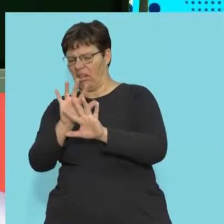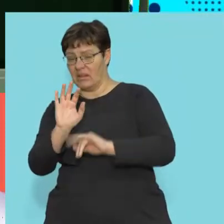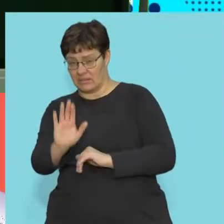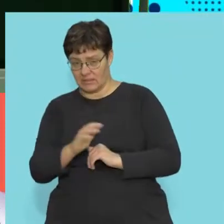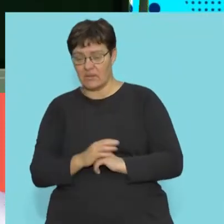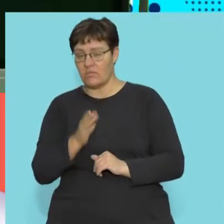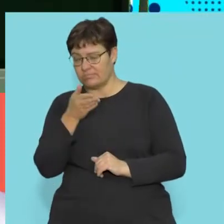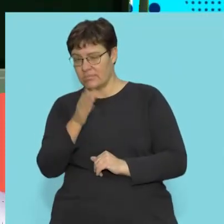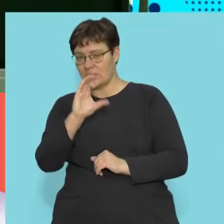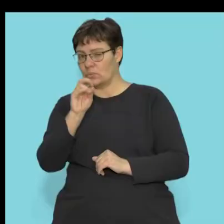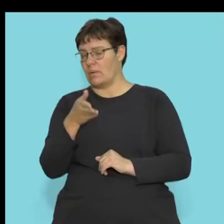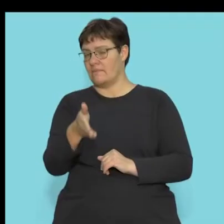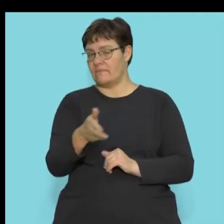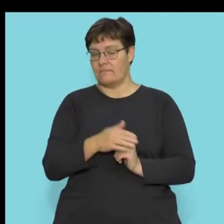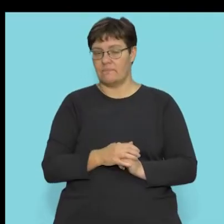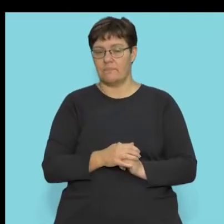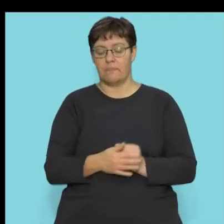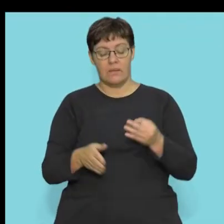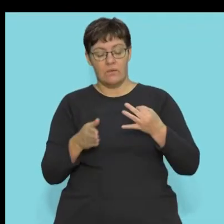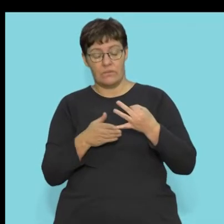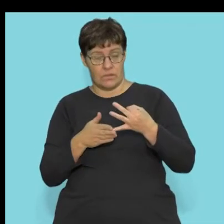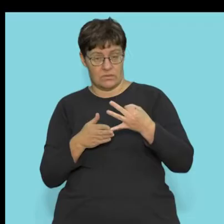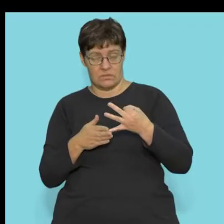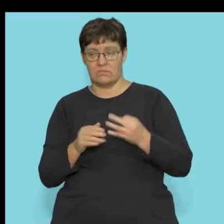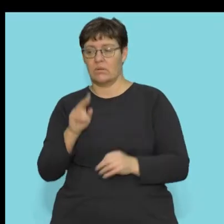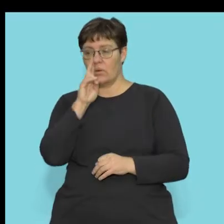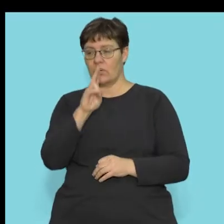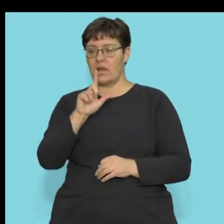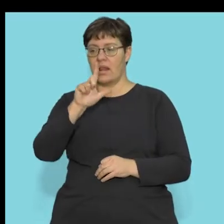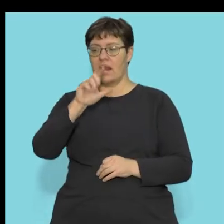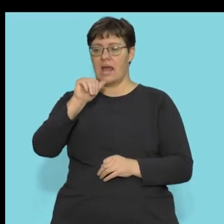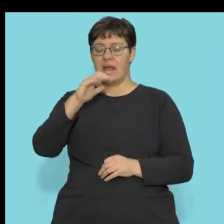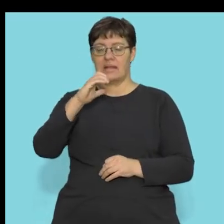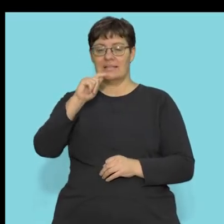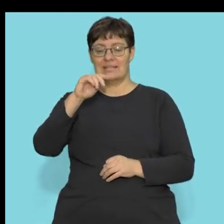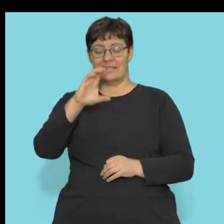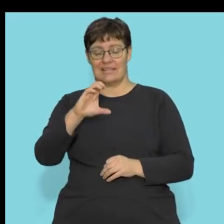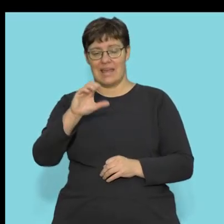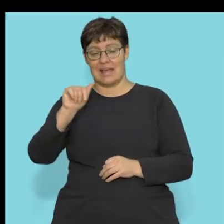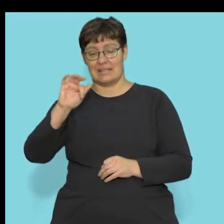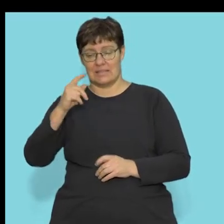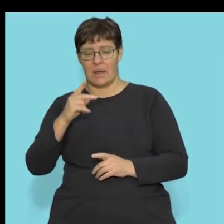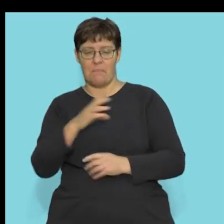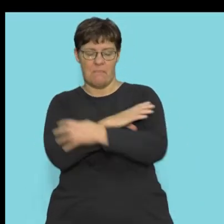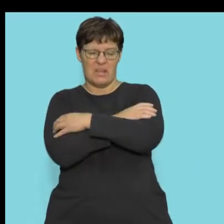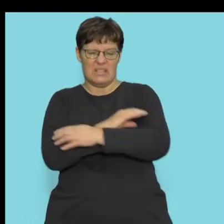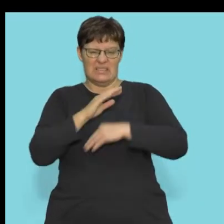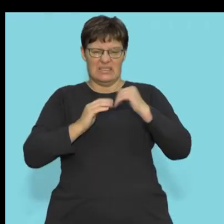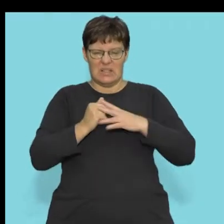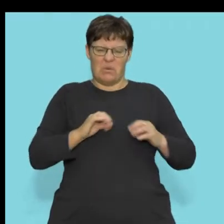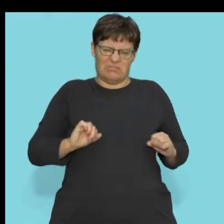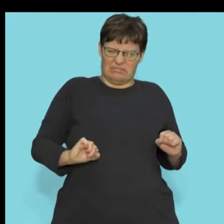presence of carbon dioxide. And finally, we looked at lactic acid being built up in the muscles